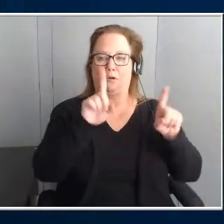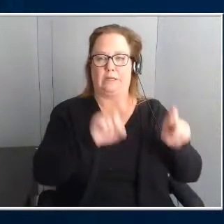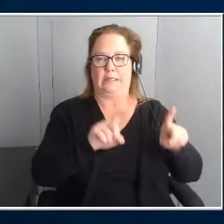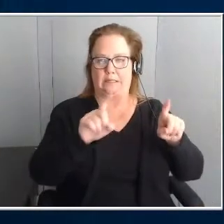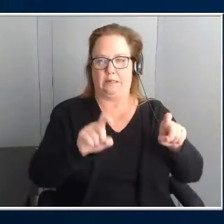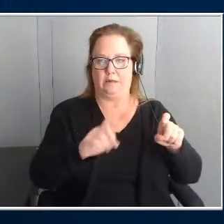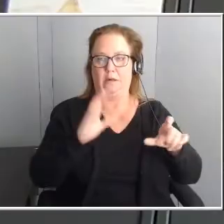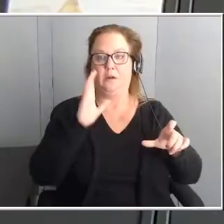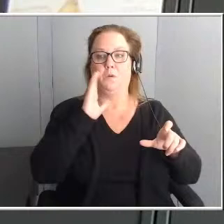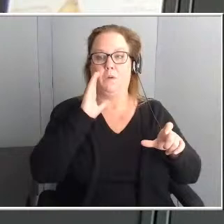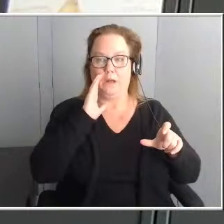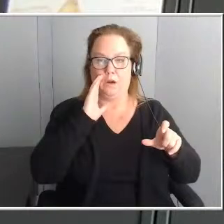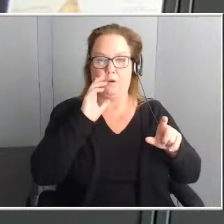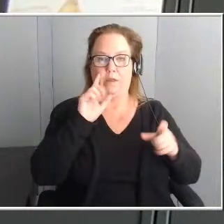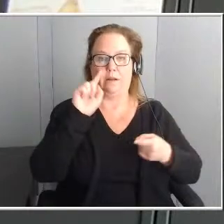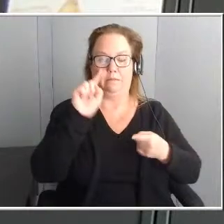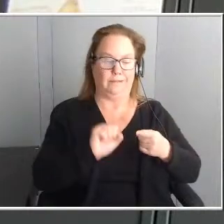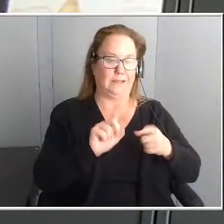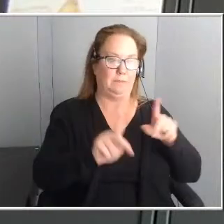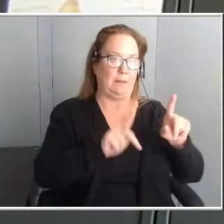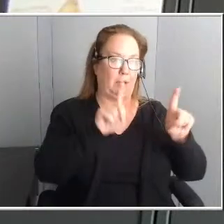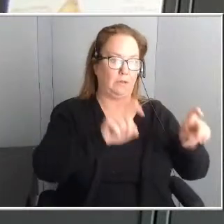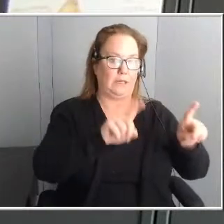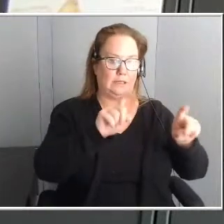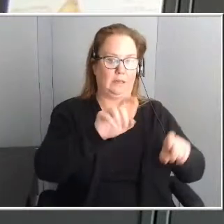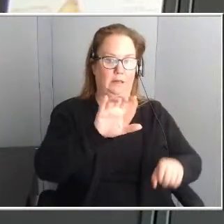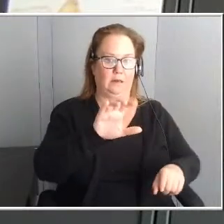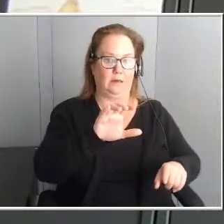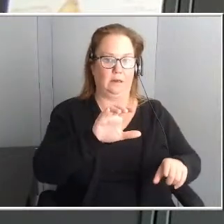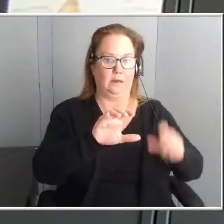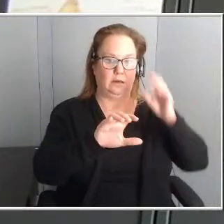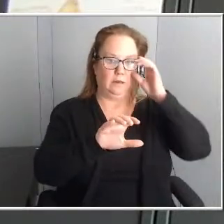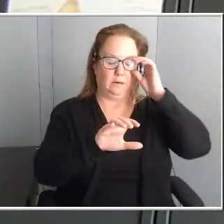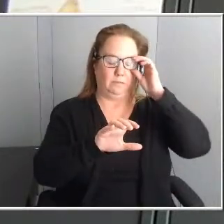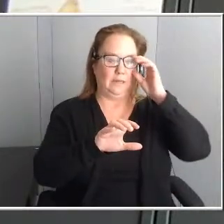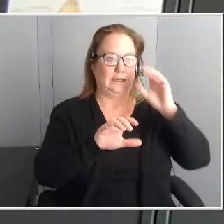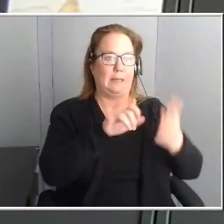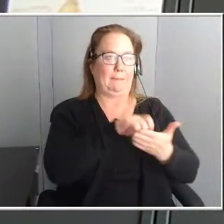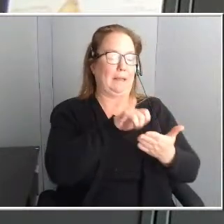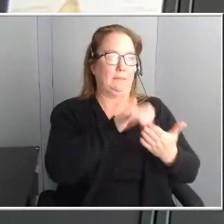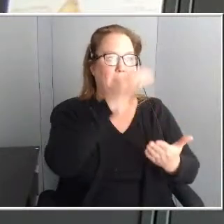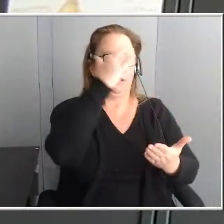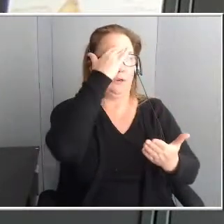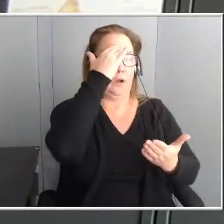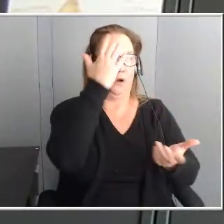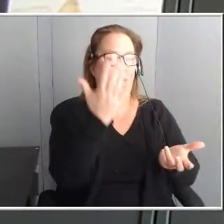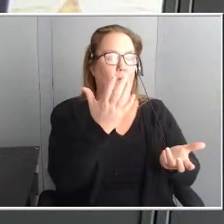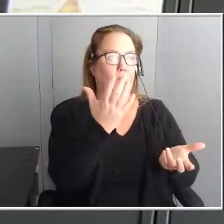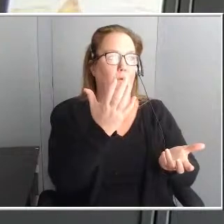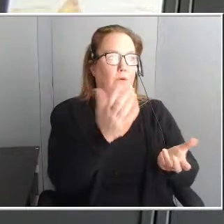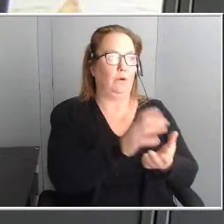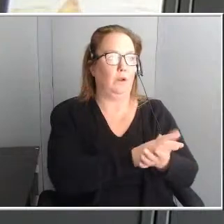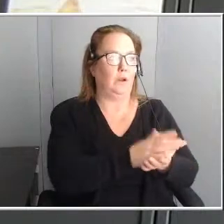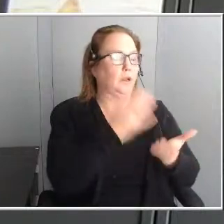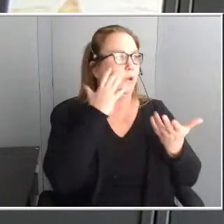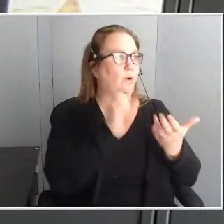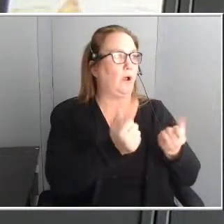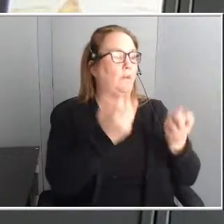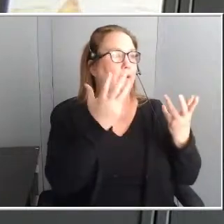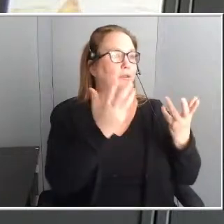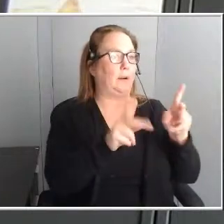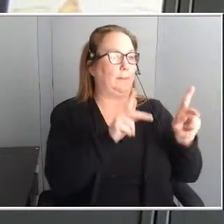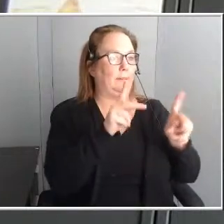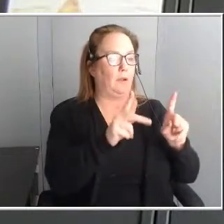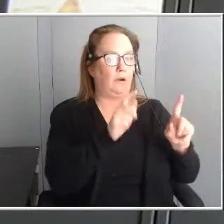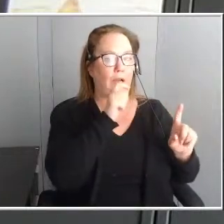that fewer people are testing, but it's impossible to know whether you don't know how much of it is because people